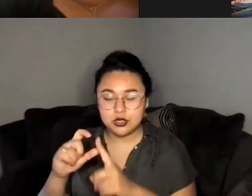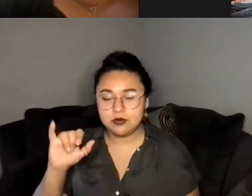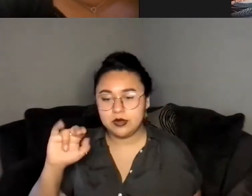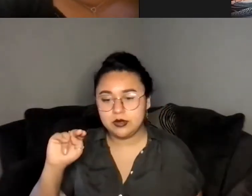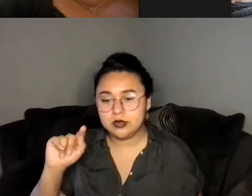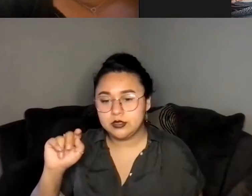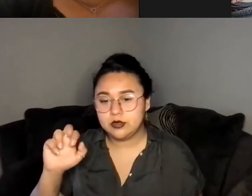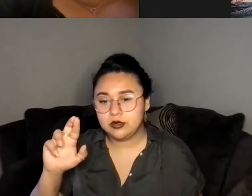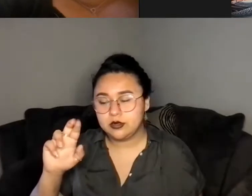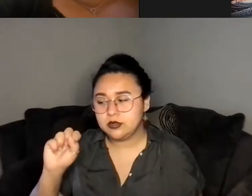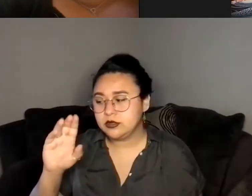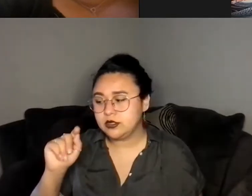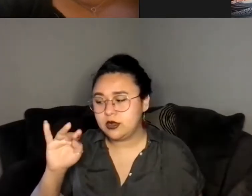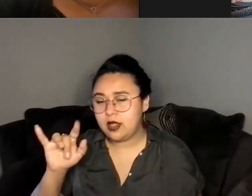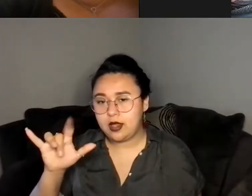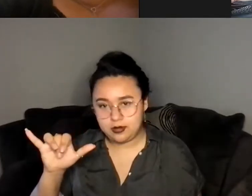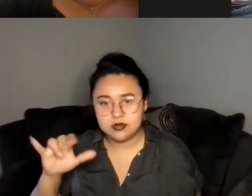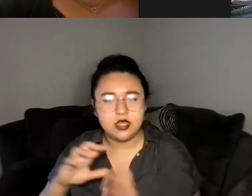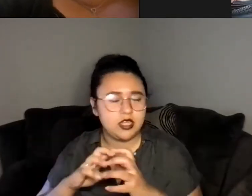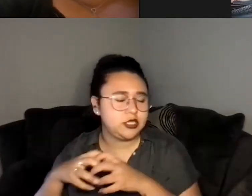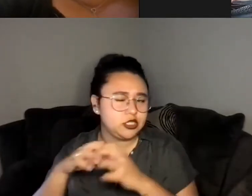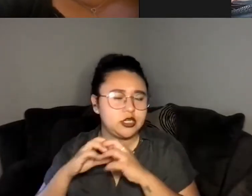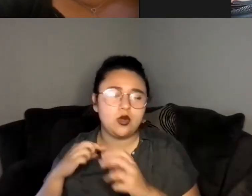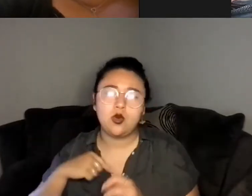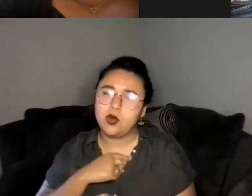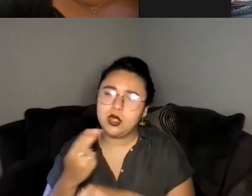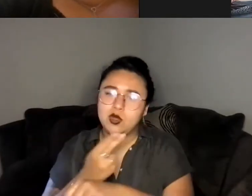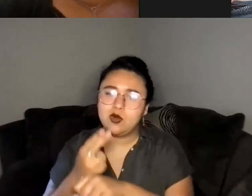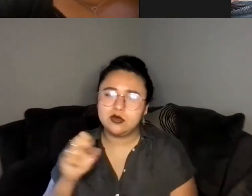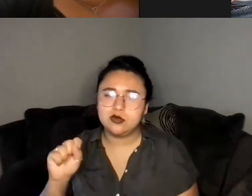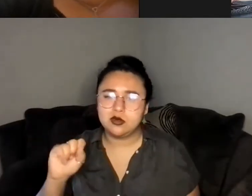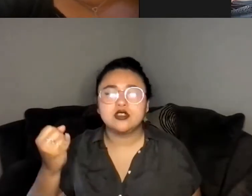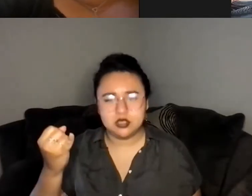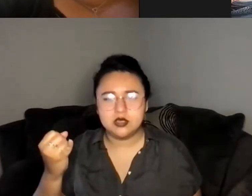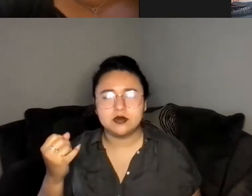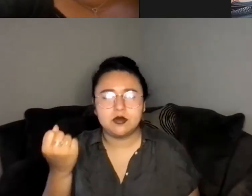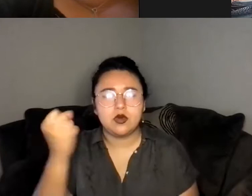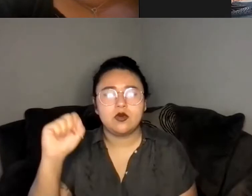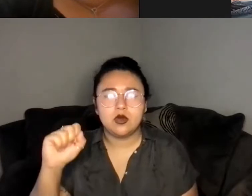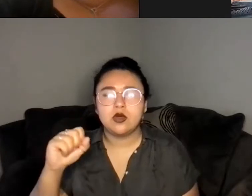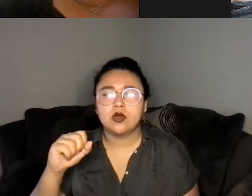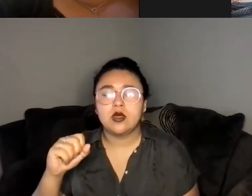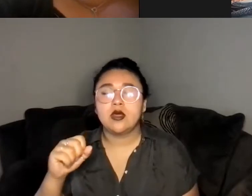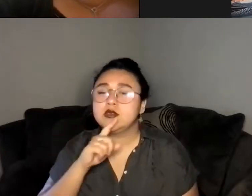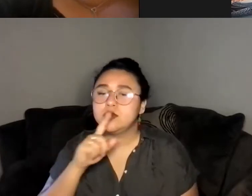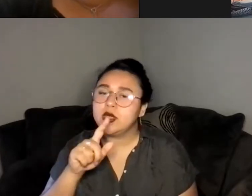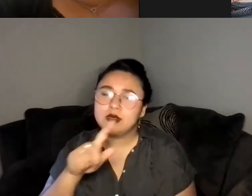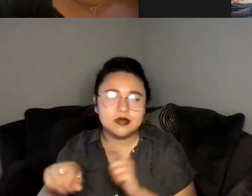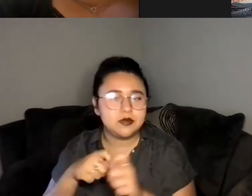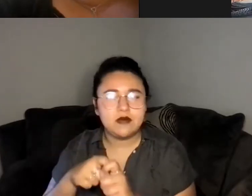we use a lot in social justice movements now, really is rooted in talking about legal rights and was very specific to a context of talking about